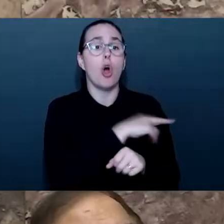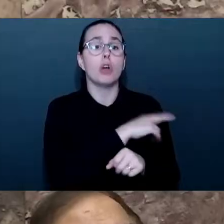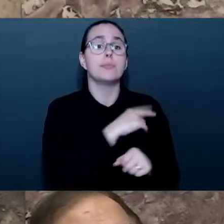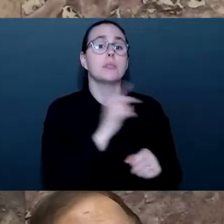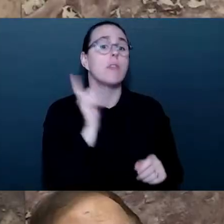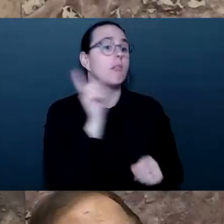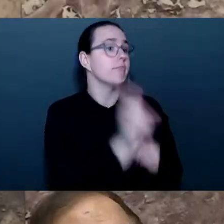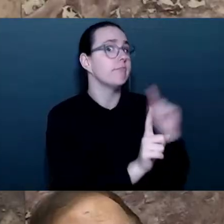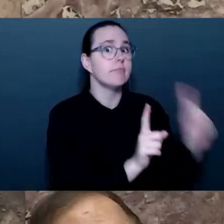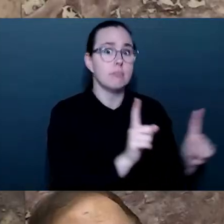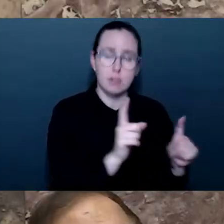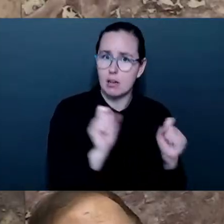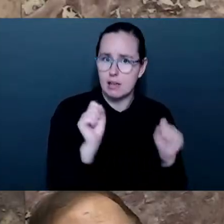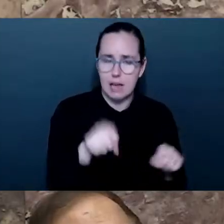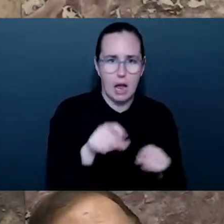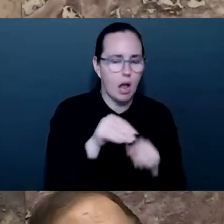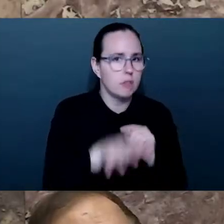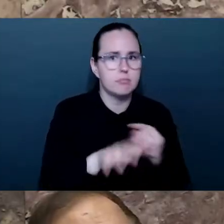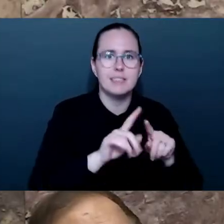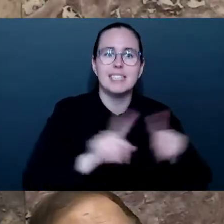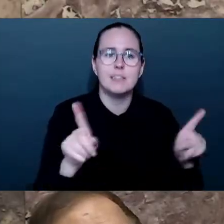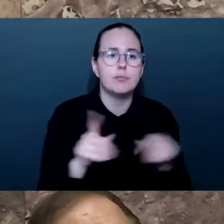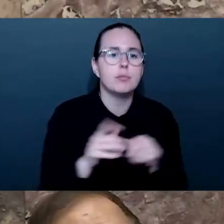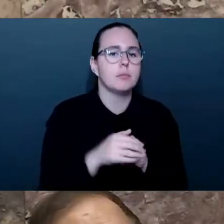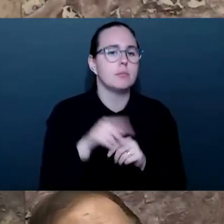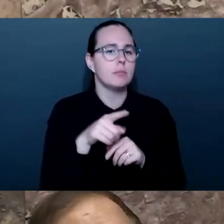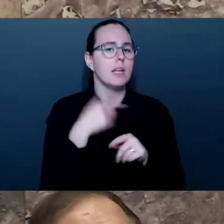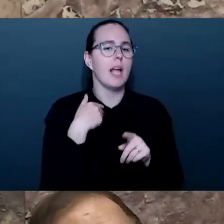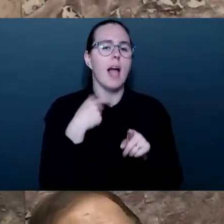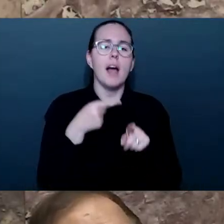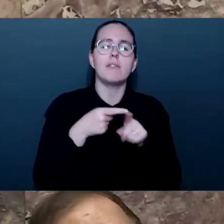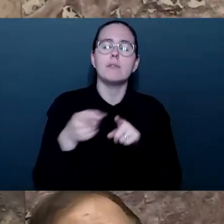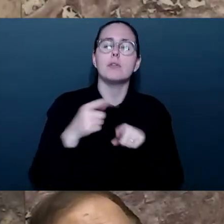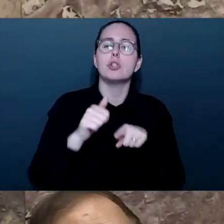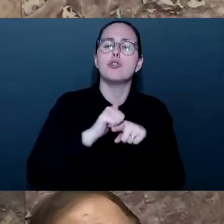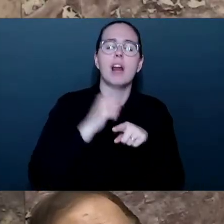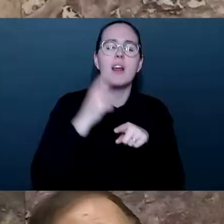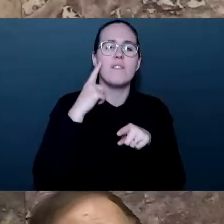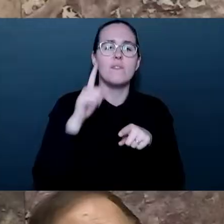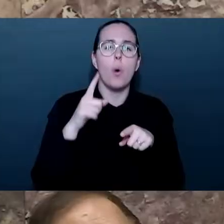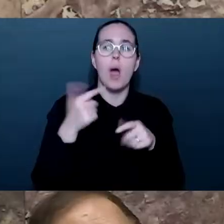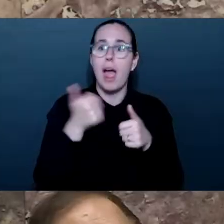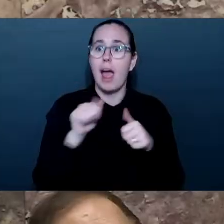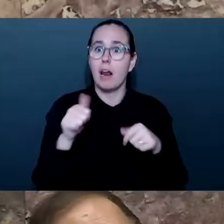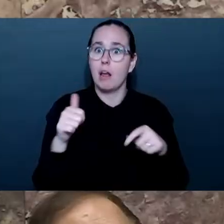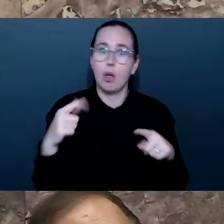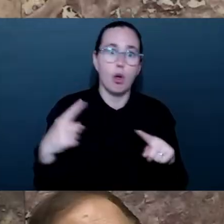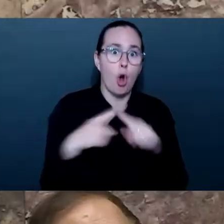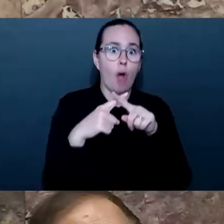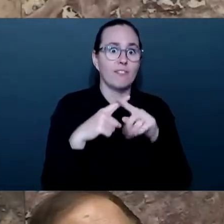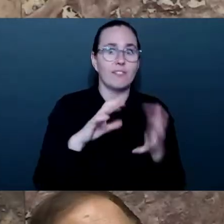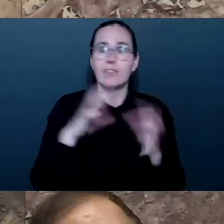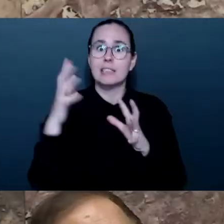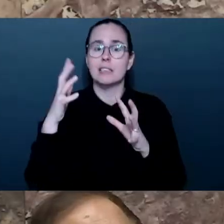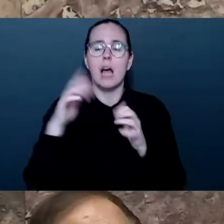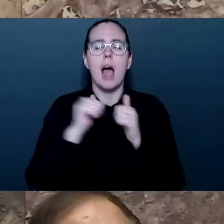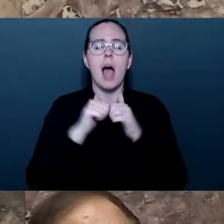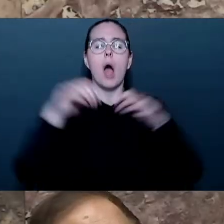and reducing aggressive situations. They are making a real difference, and we are seeing